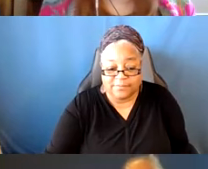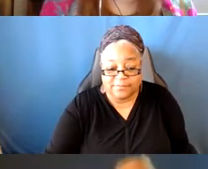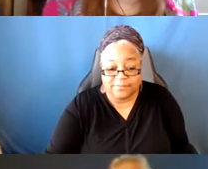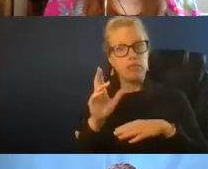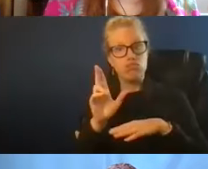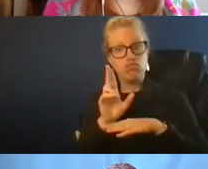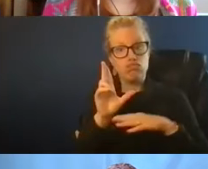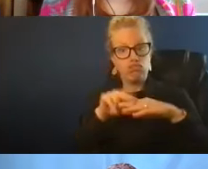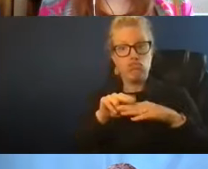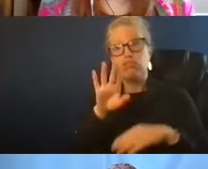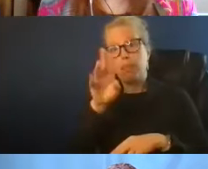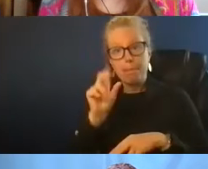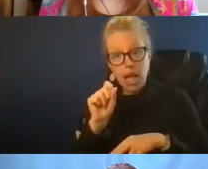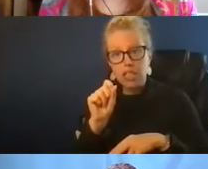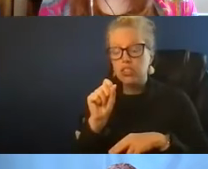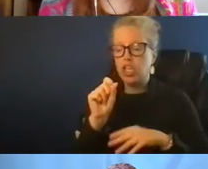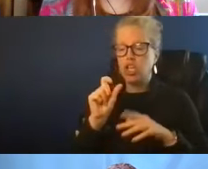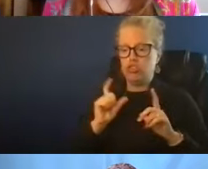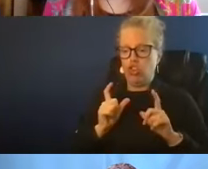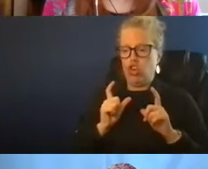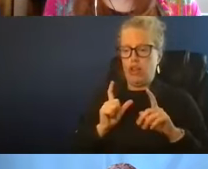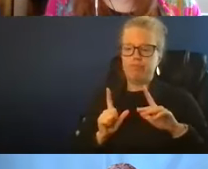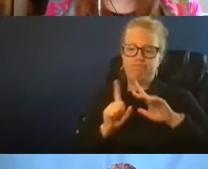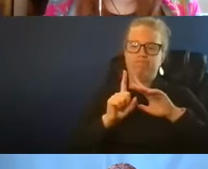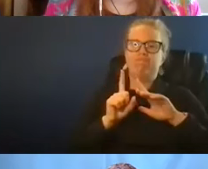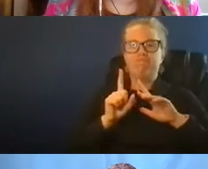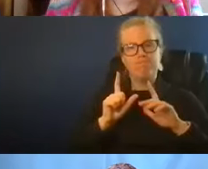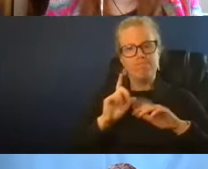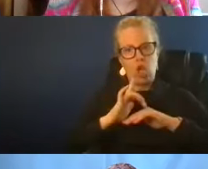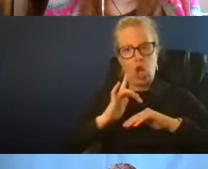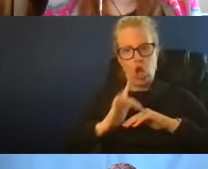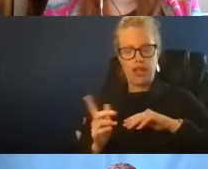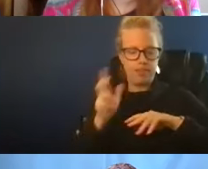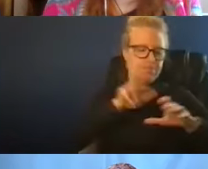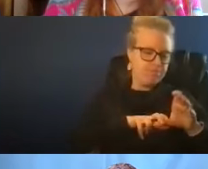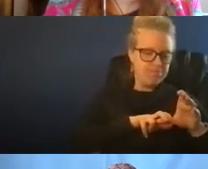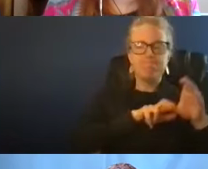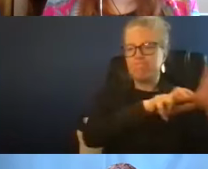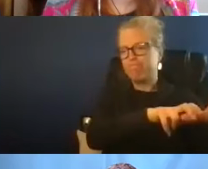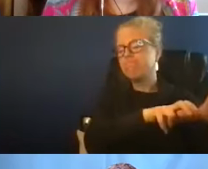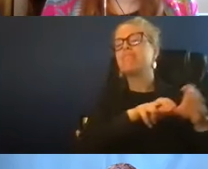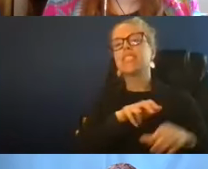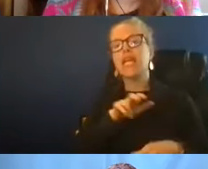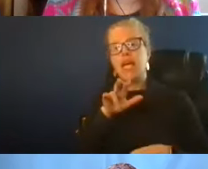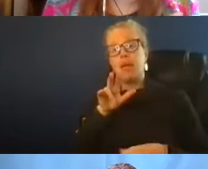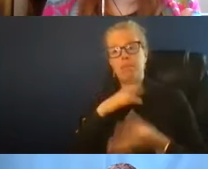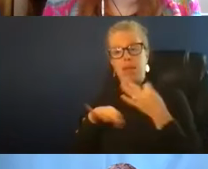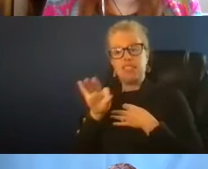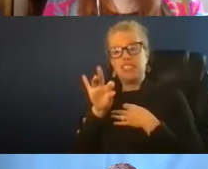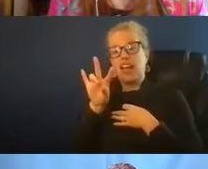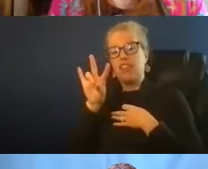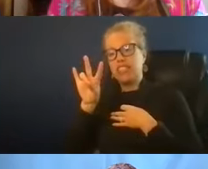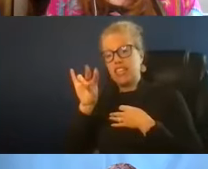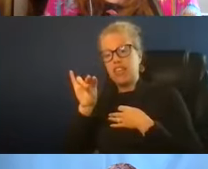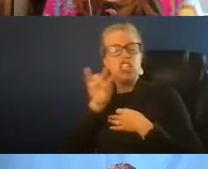to go earlier or later, or she's going to take the 70 instead of the 74. It takes a little longer, but it goes in a different